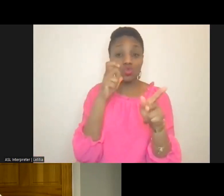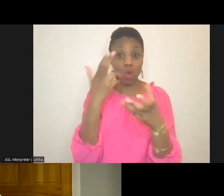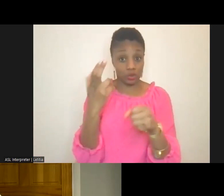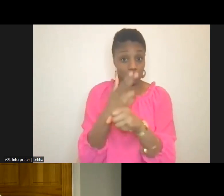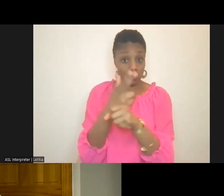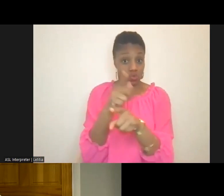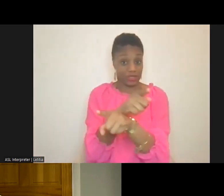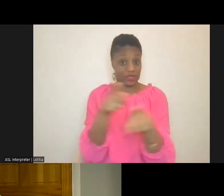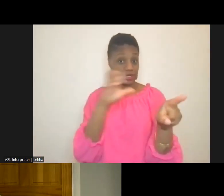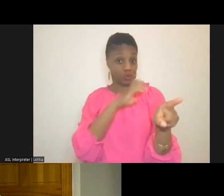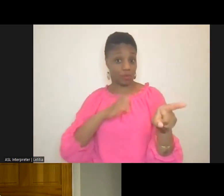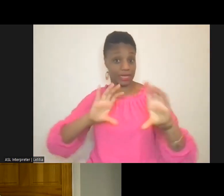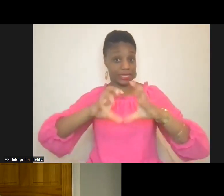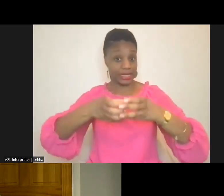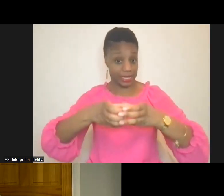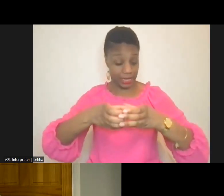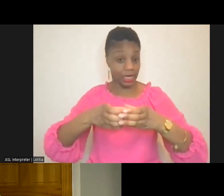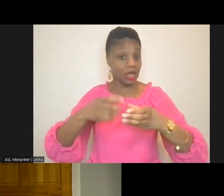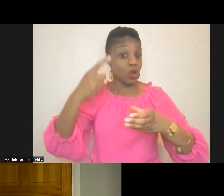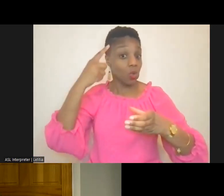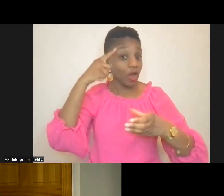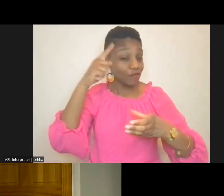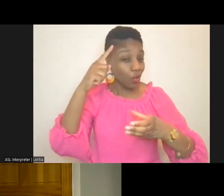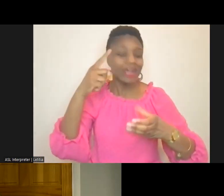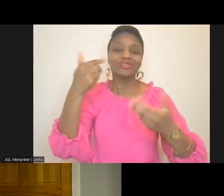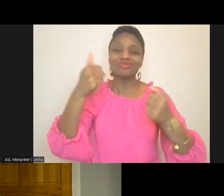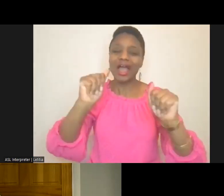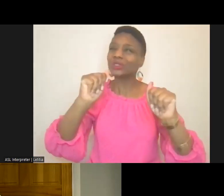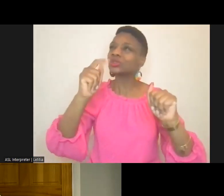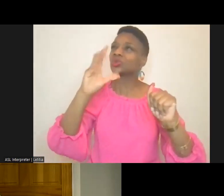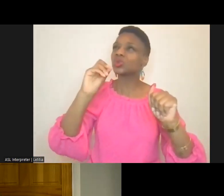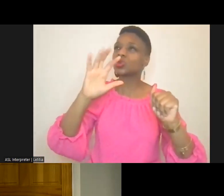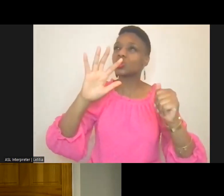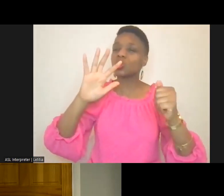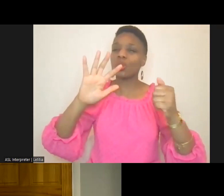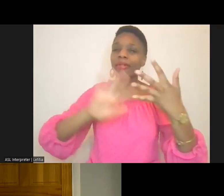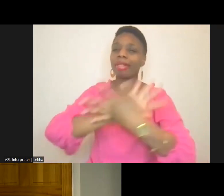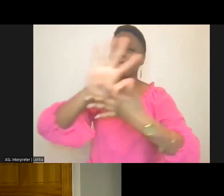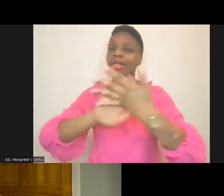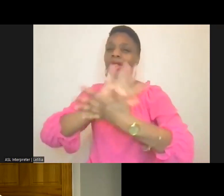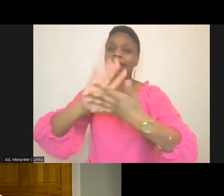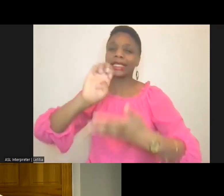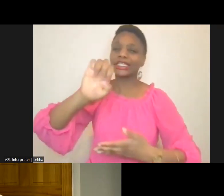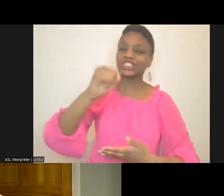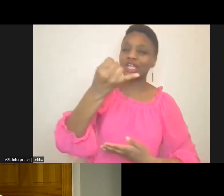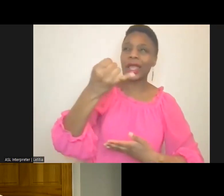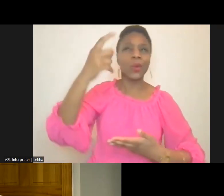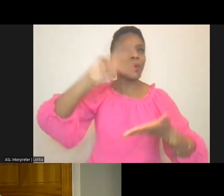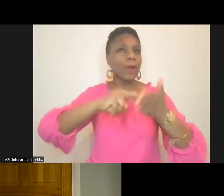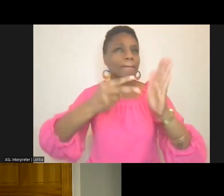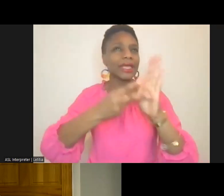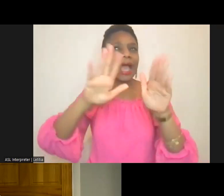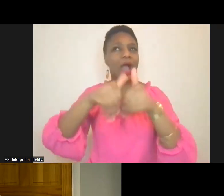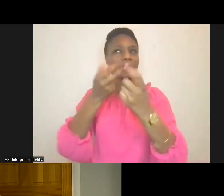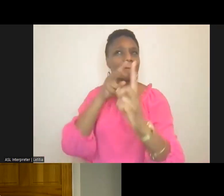opinion, to try to muddle what environmental justice is and how it's acting in our state, because